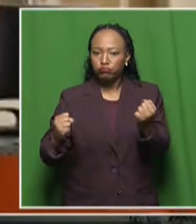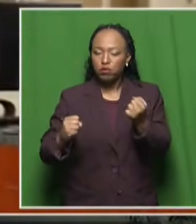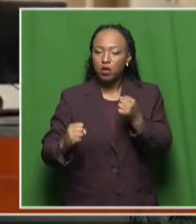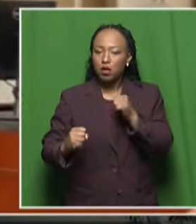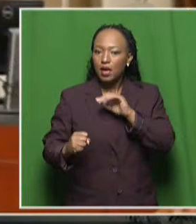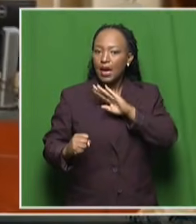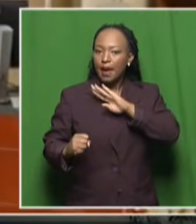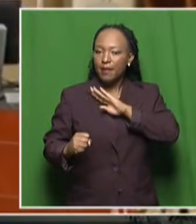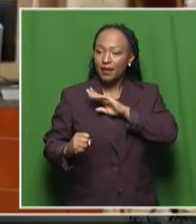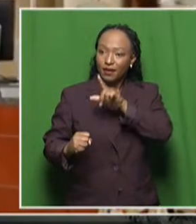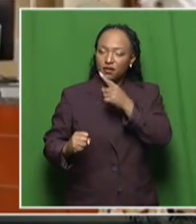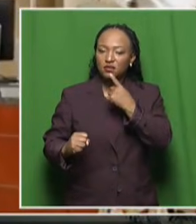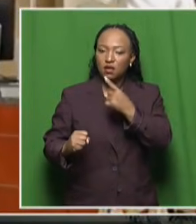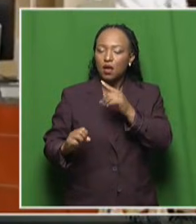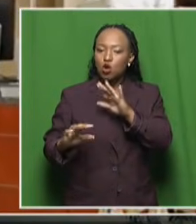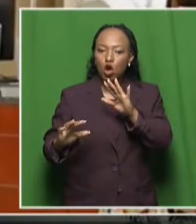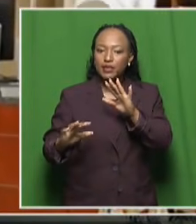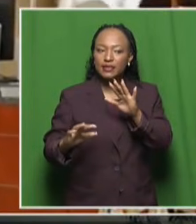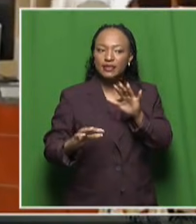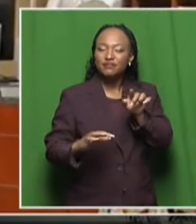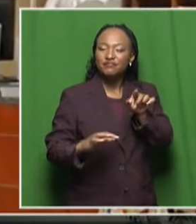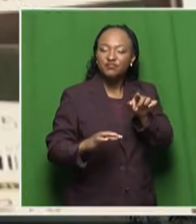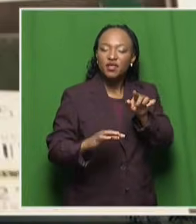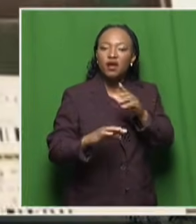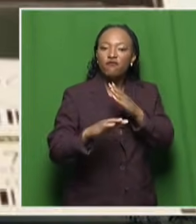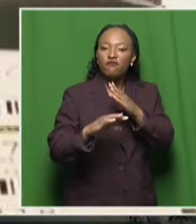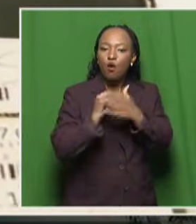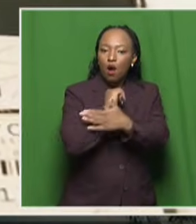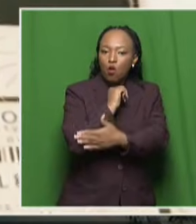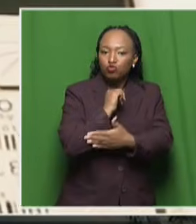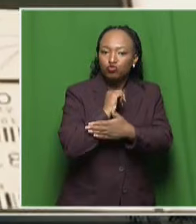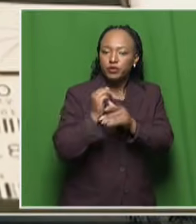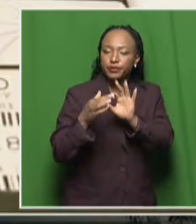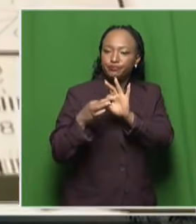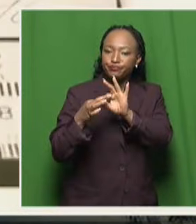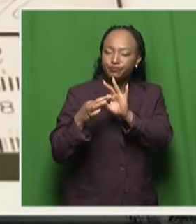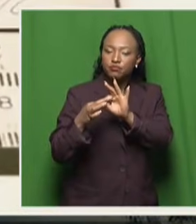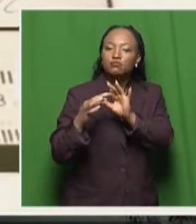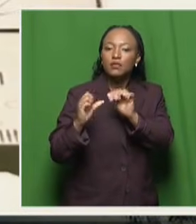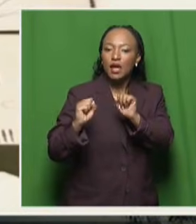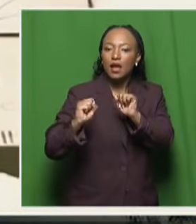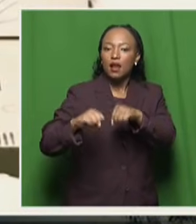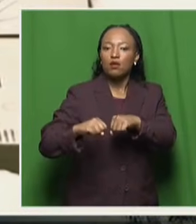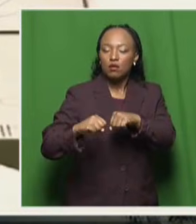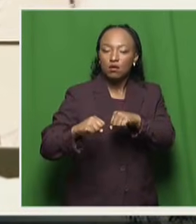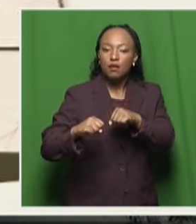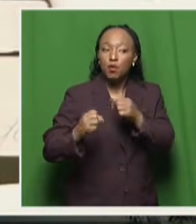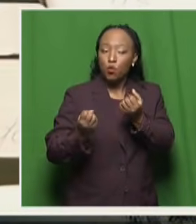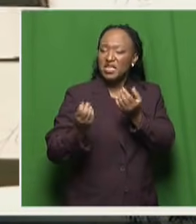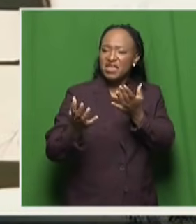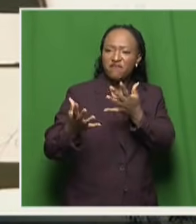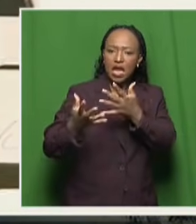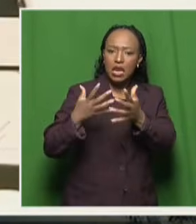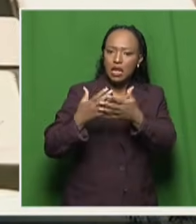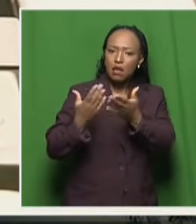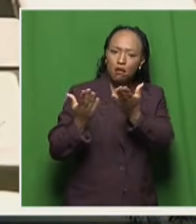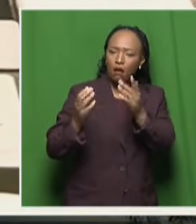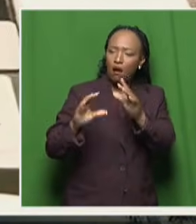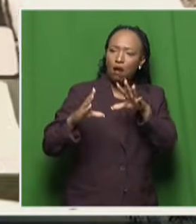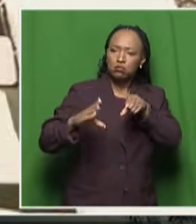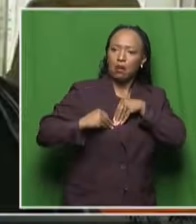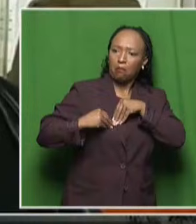arguing that they were not giving diplomatic immunities. Now, diplomatic immunities are not given willy-nilly. It's something that you consider